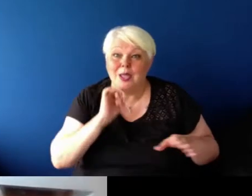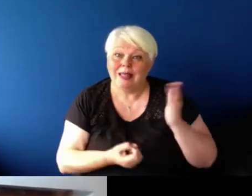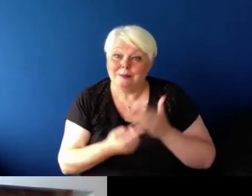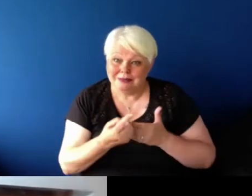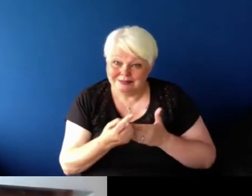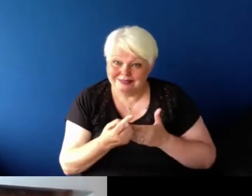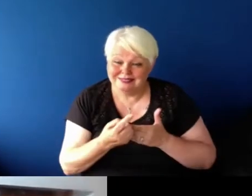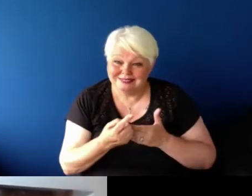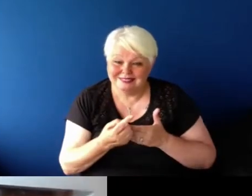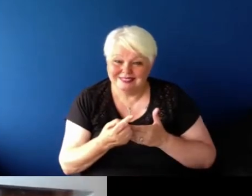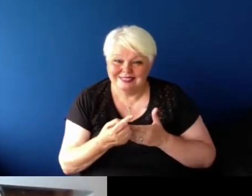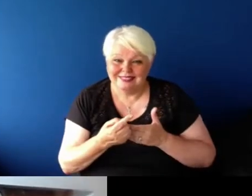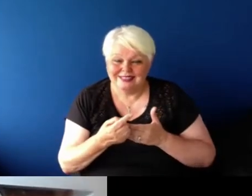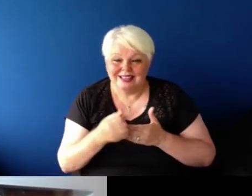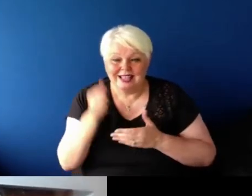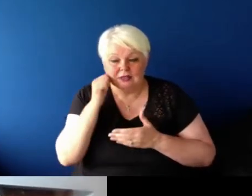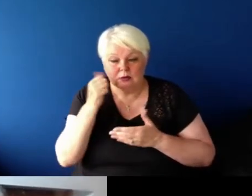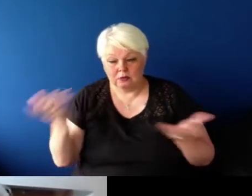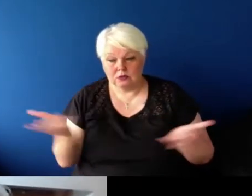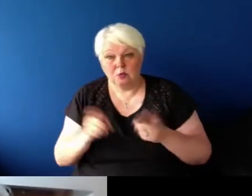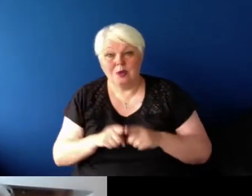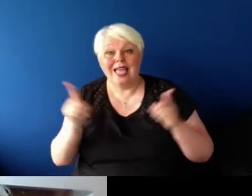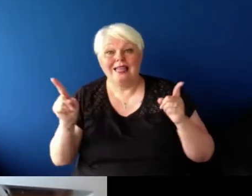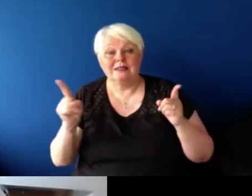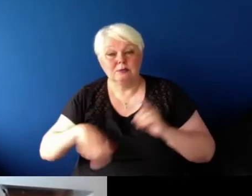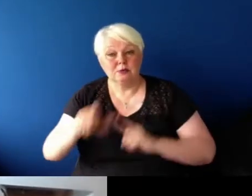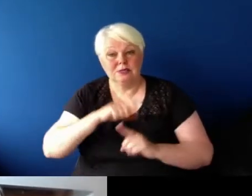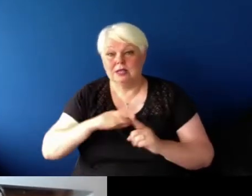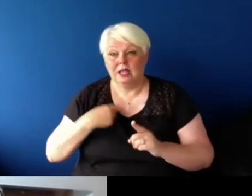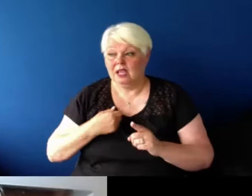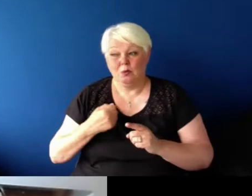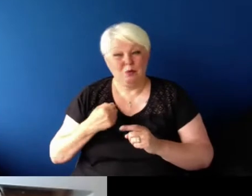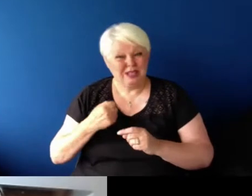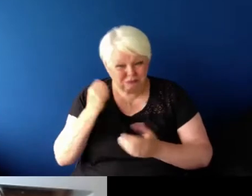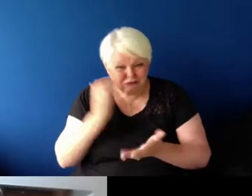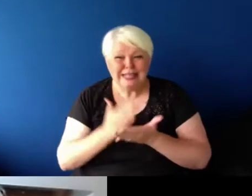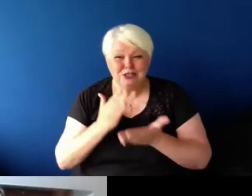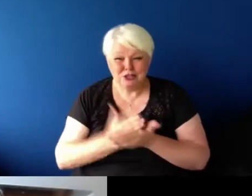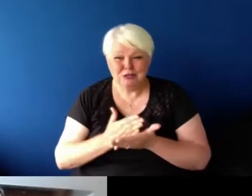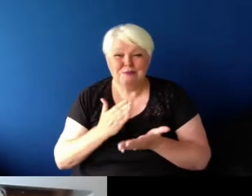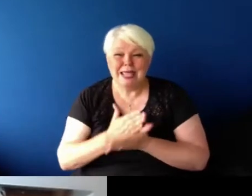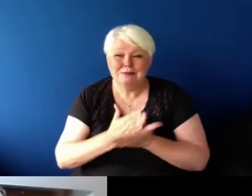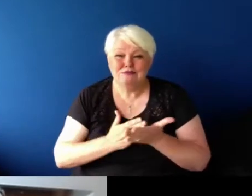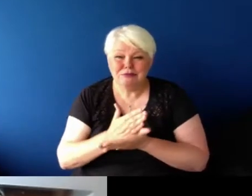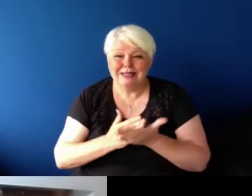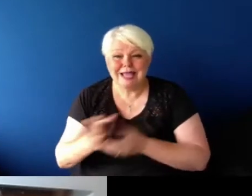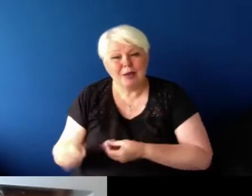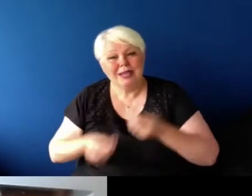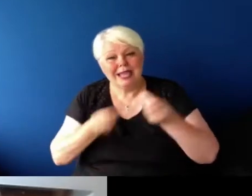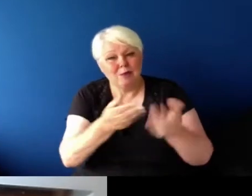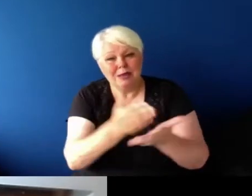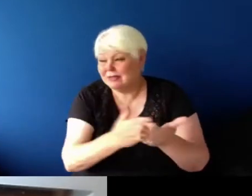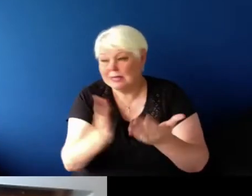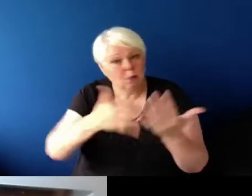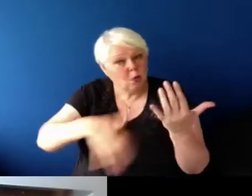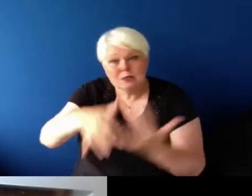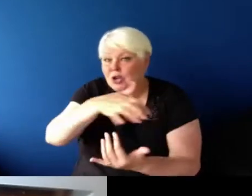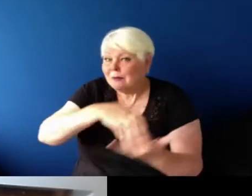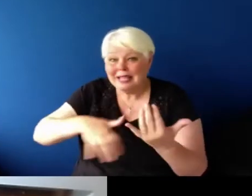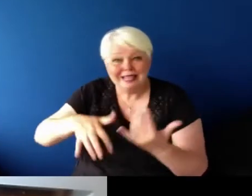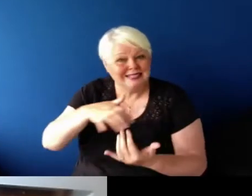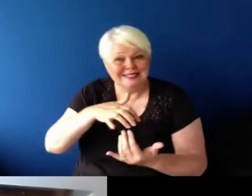I know the somewhere else community, you know, we just made bread. We simply made bread and gave it away. It was not complicated.